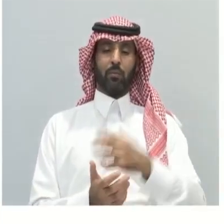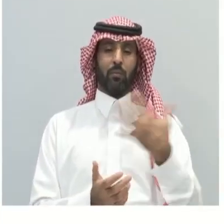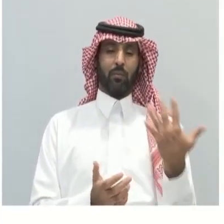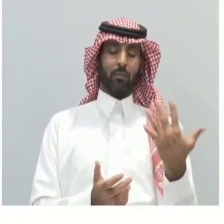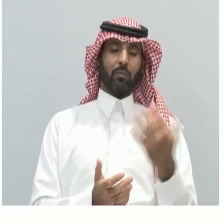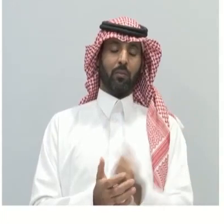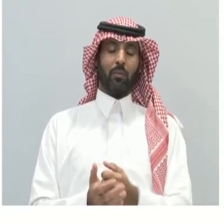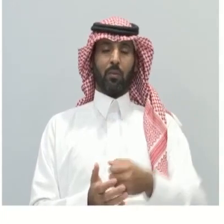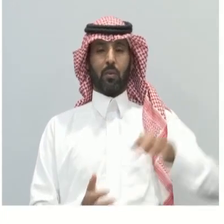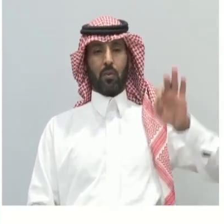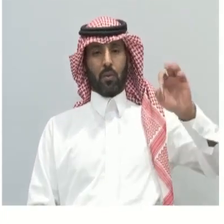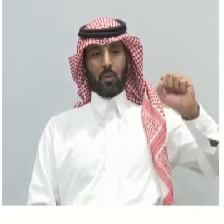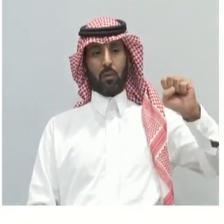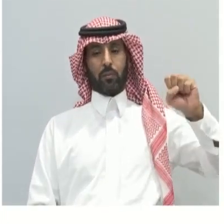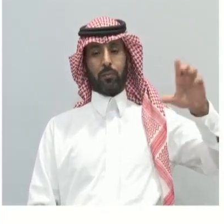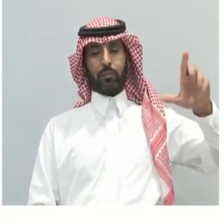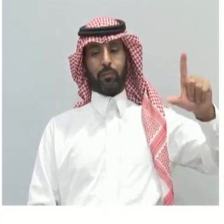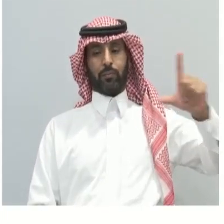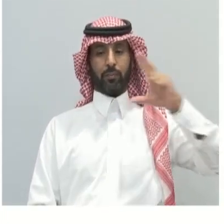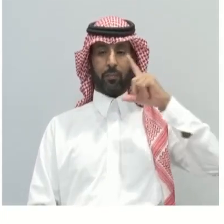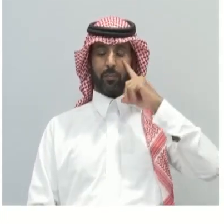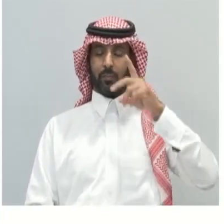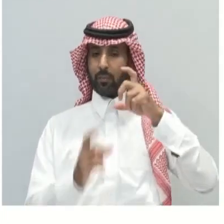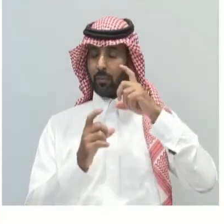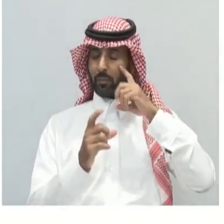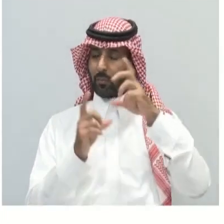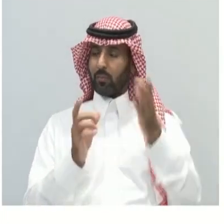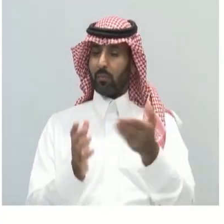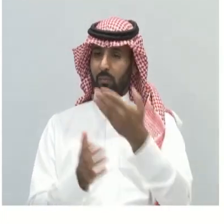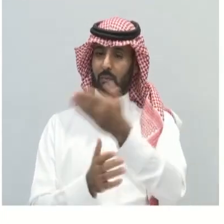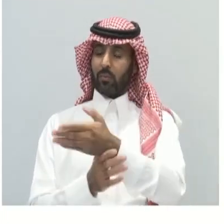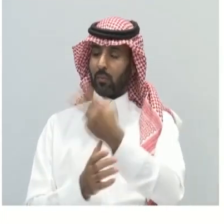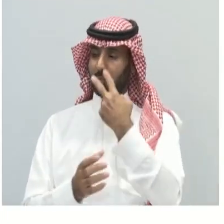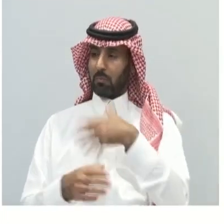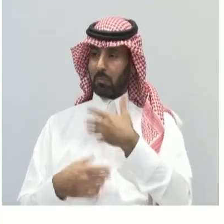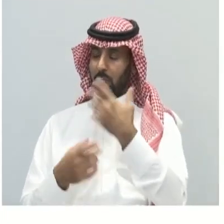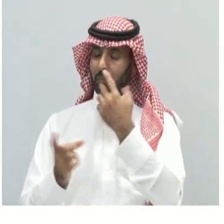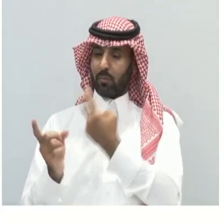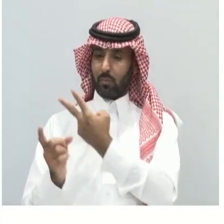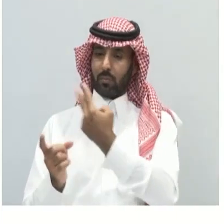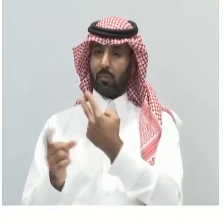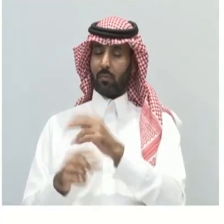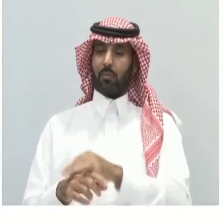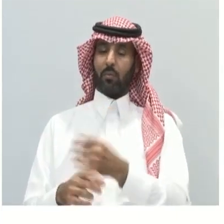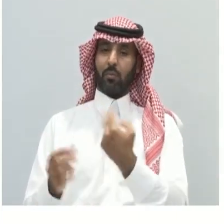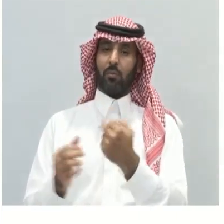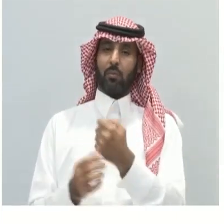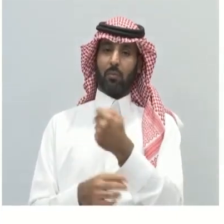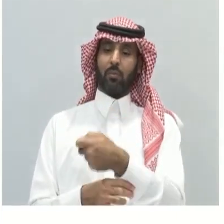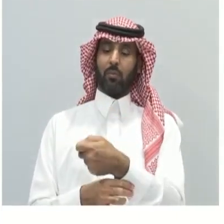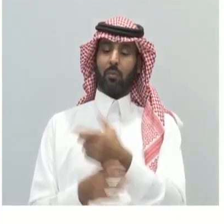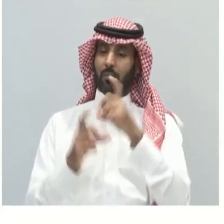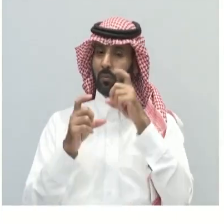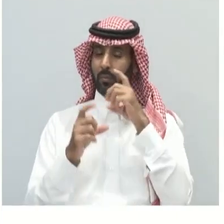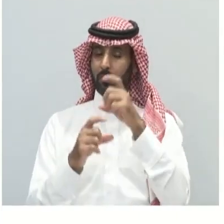five, Faisal gave pictures to his fans. Faisal gave pictures to his